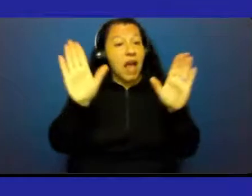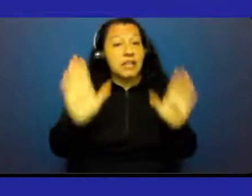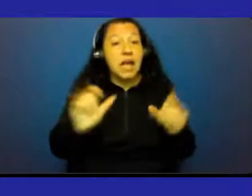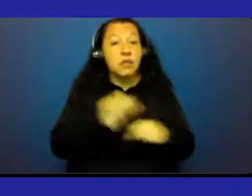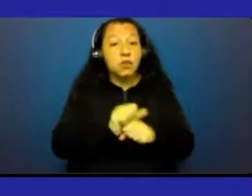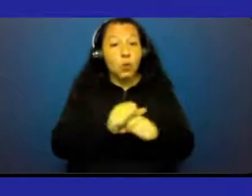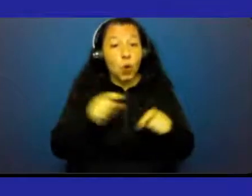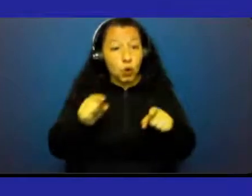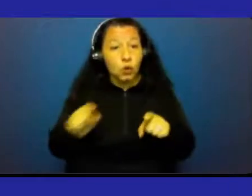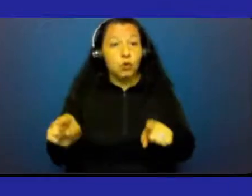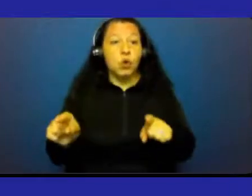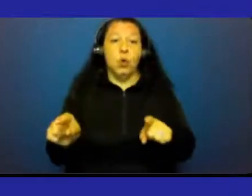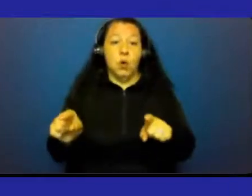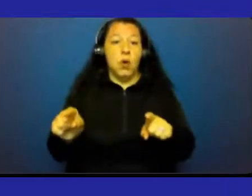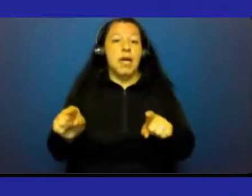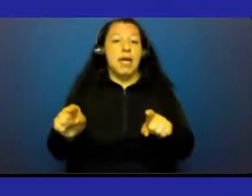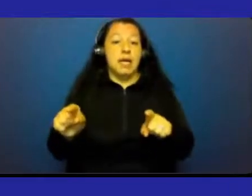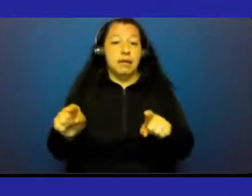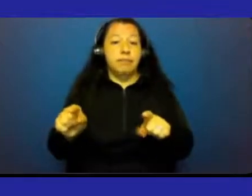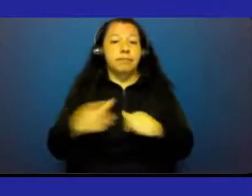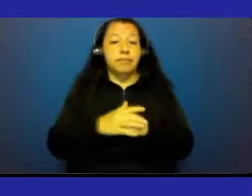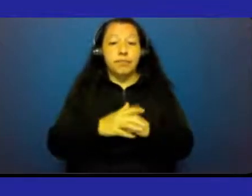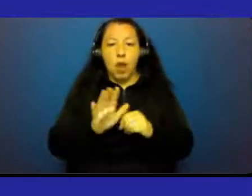during the